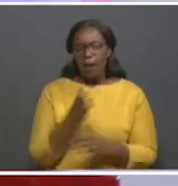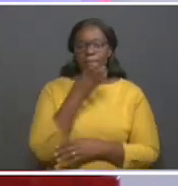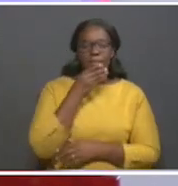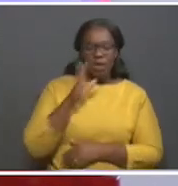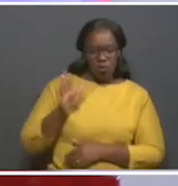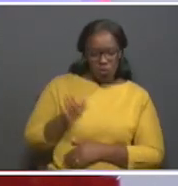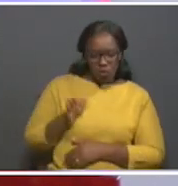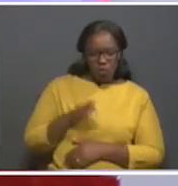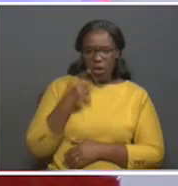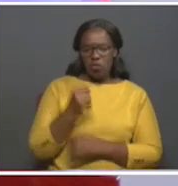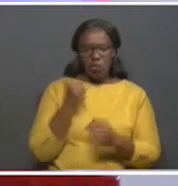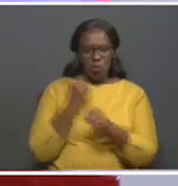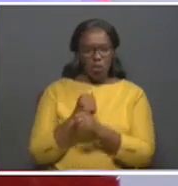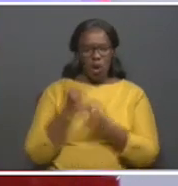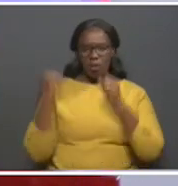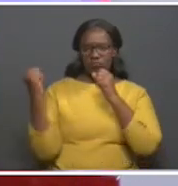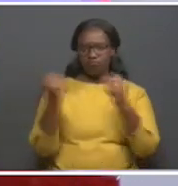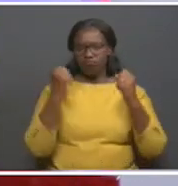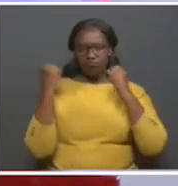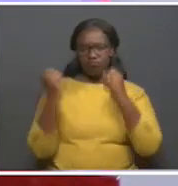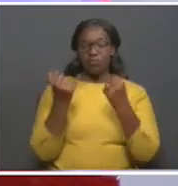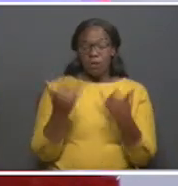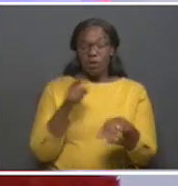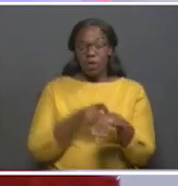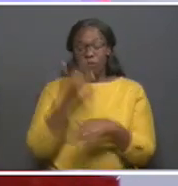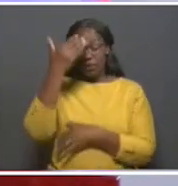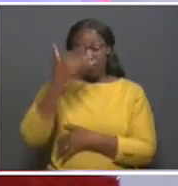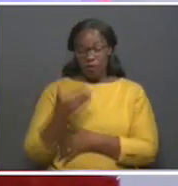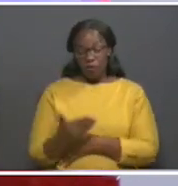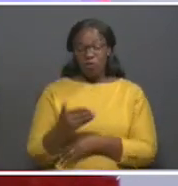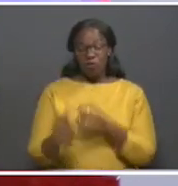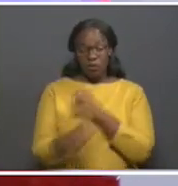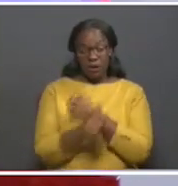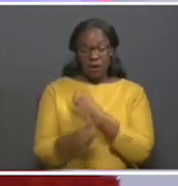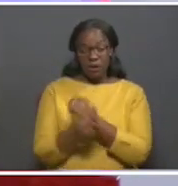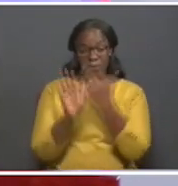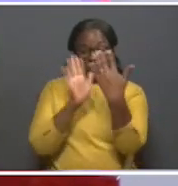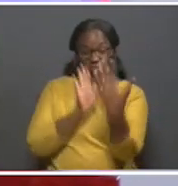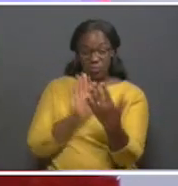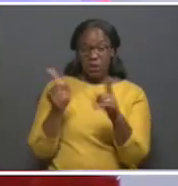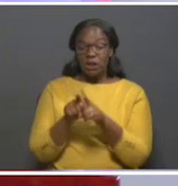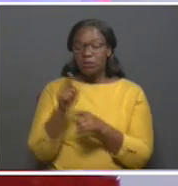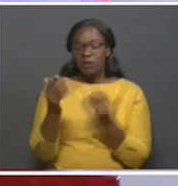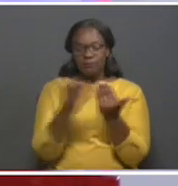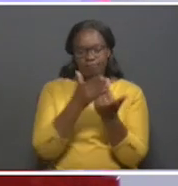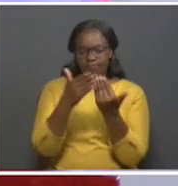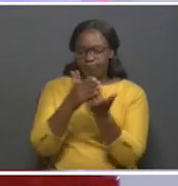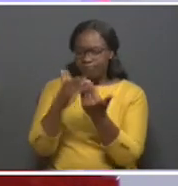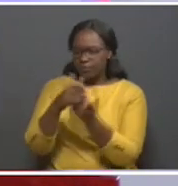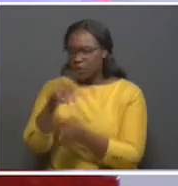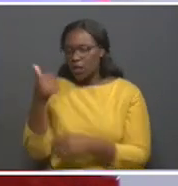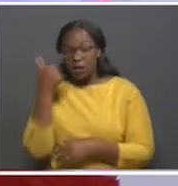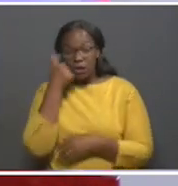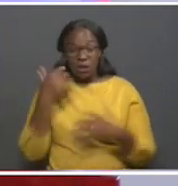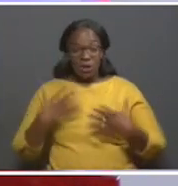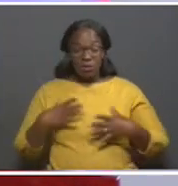women who are the heroes in this season. They are in the front lines of danger, O God. They are attending to those who are unwell.